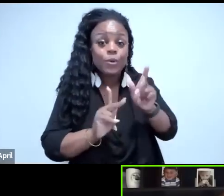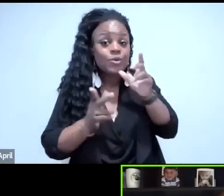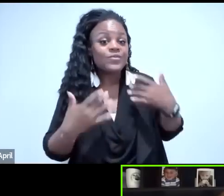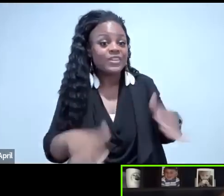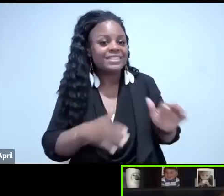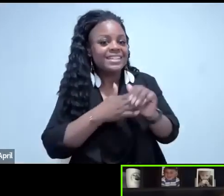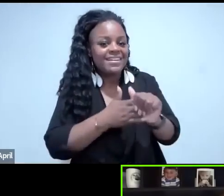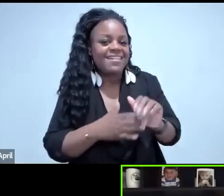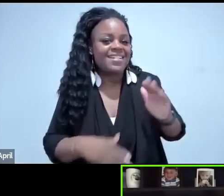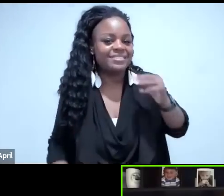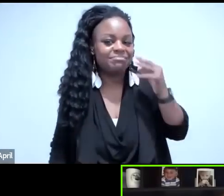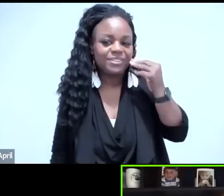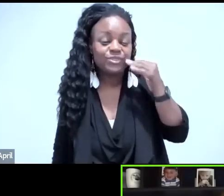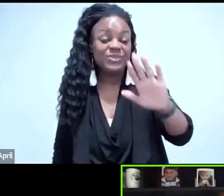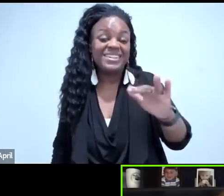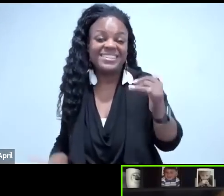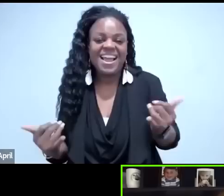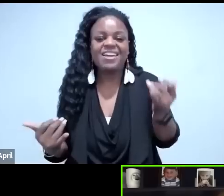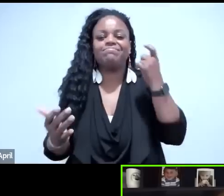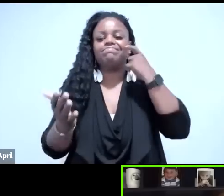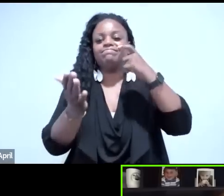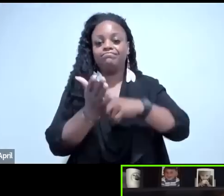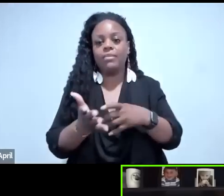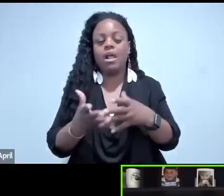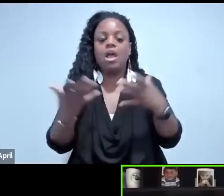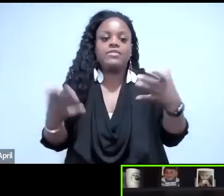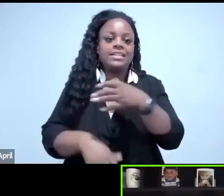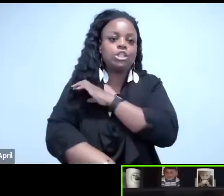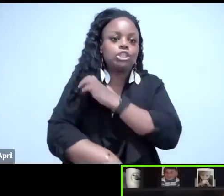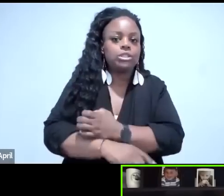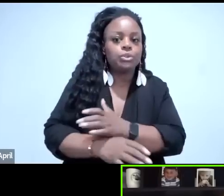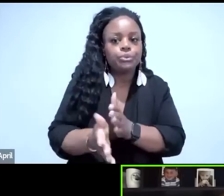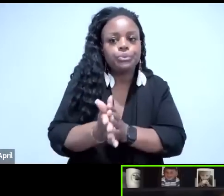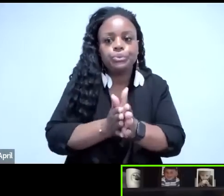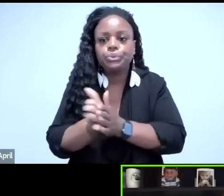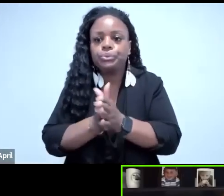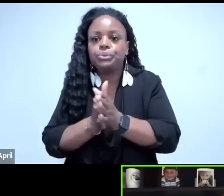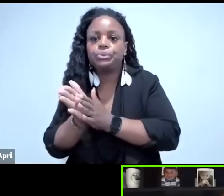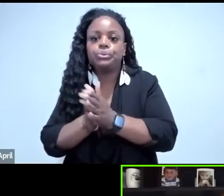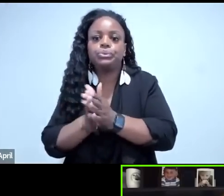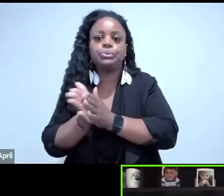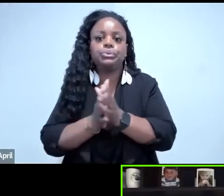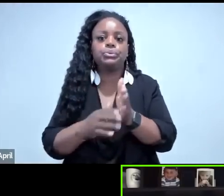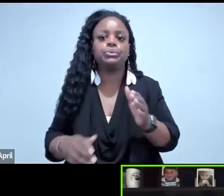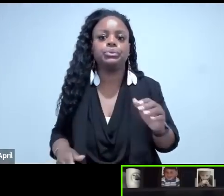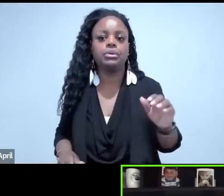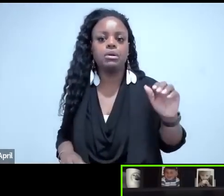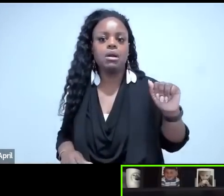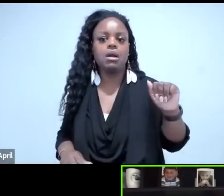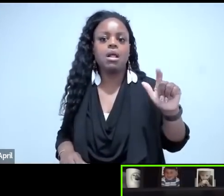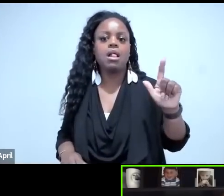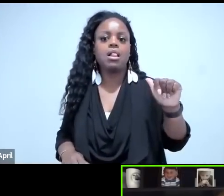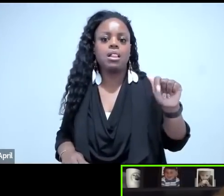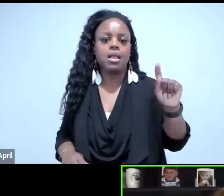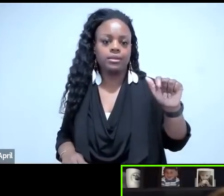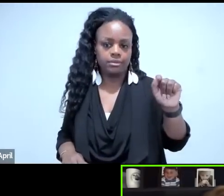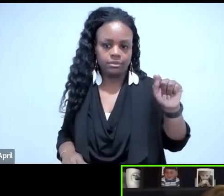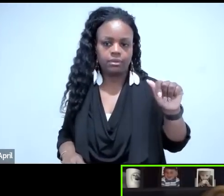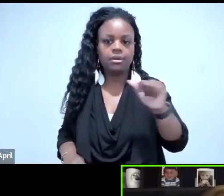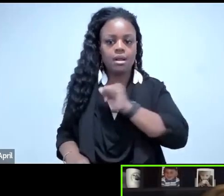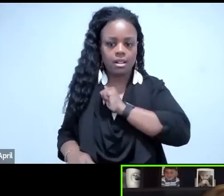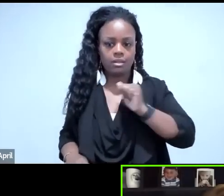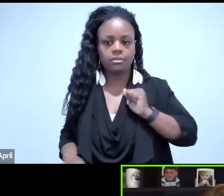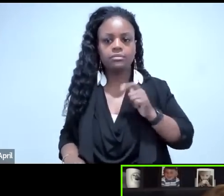in Atlanta where we never have before, where Delta has successfully divided the workers based on age, based